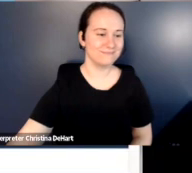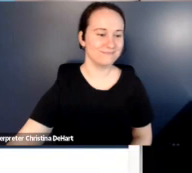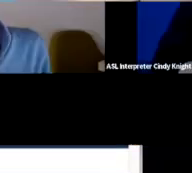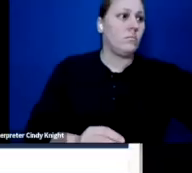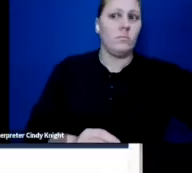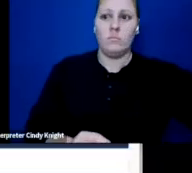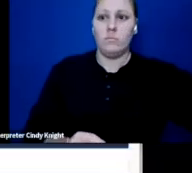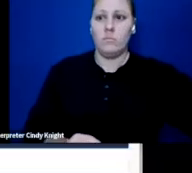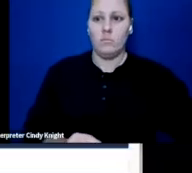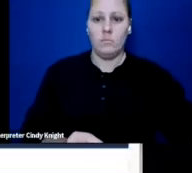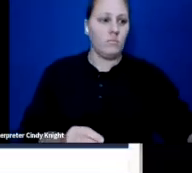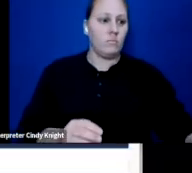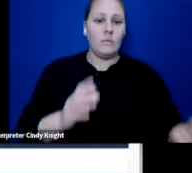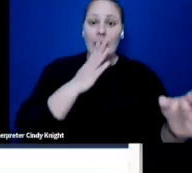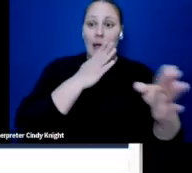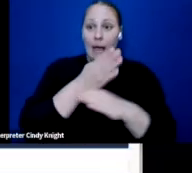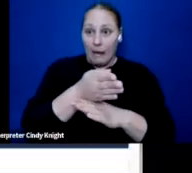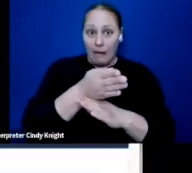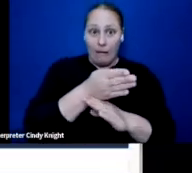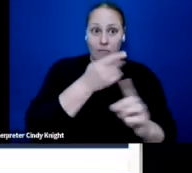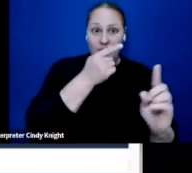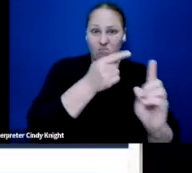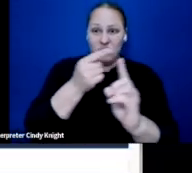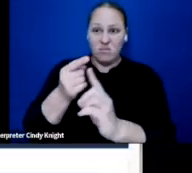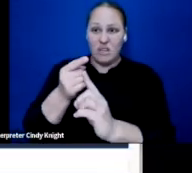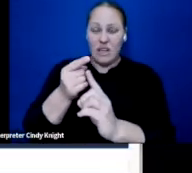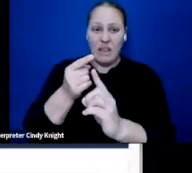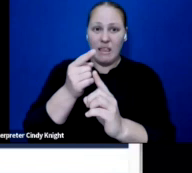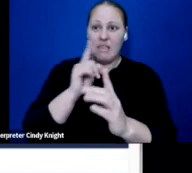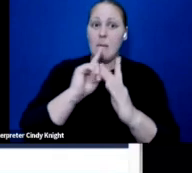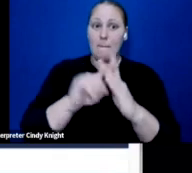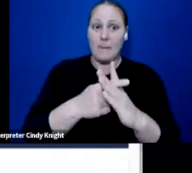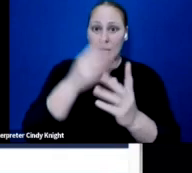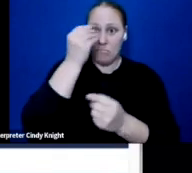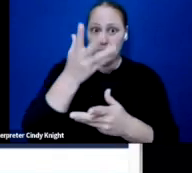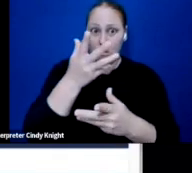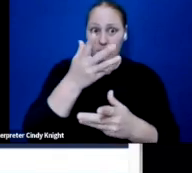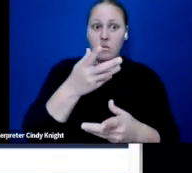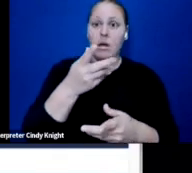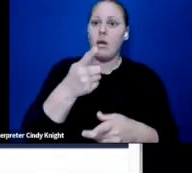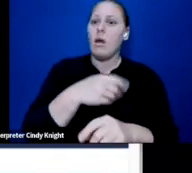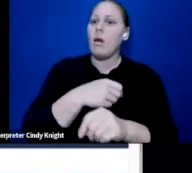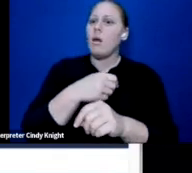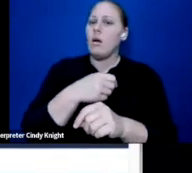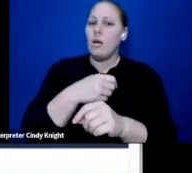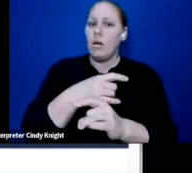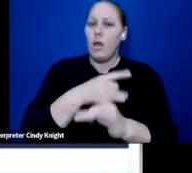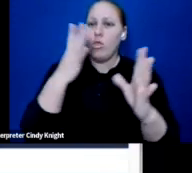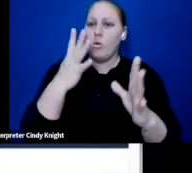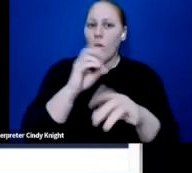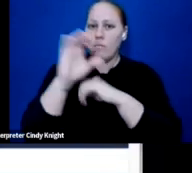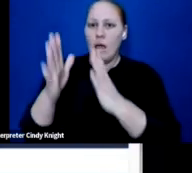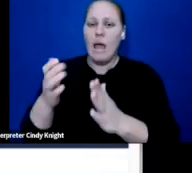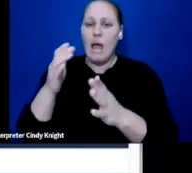After indicating those initial data points, the crisis counselor will be presented with a lot more questions that they're